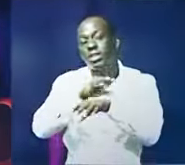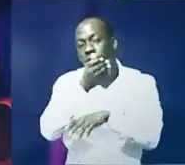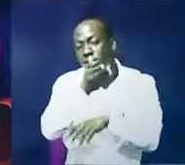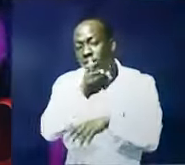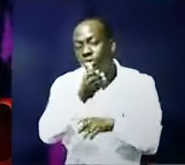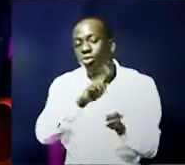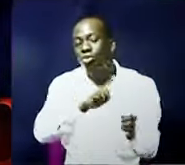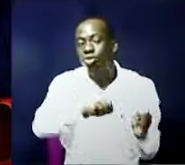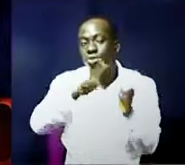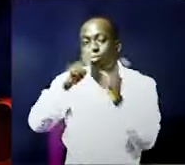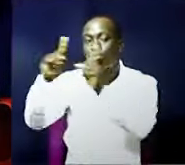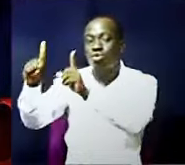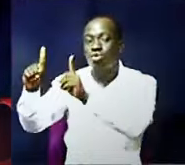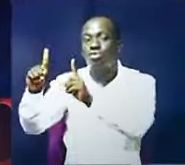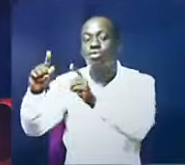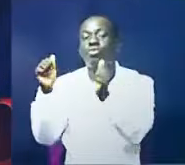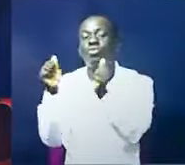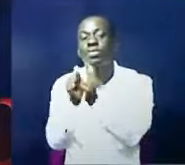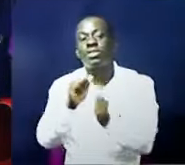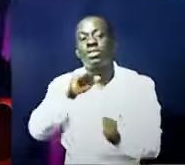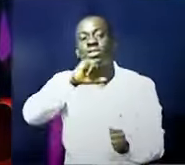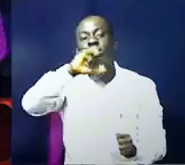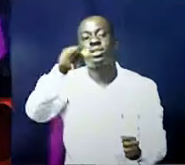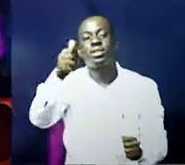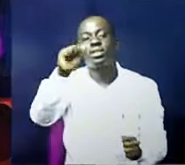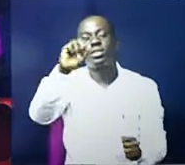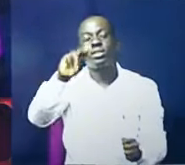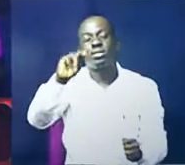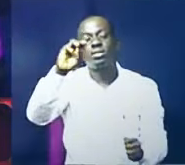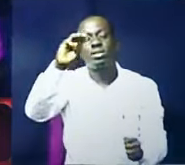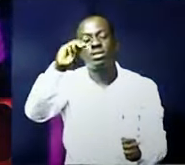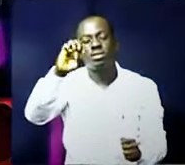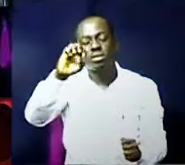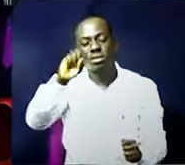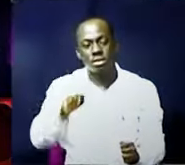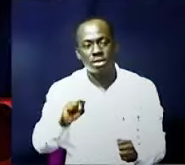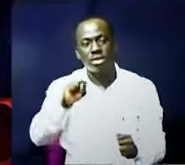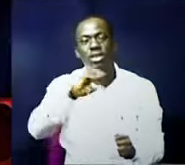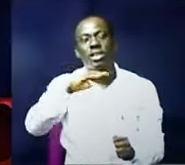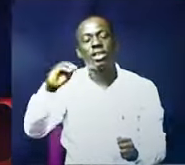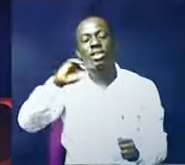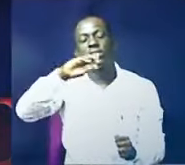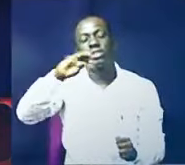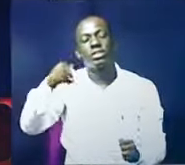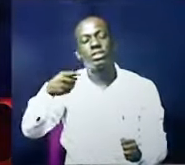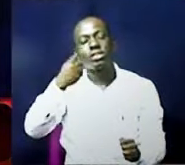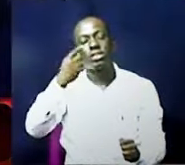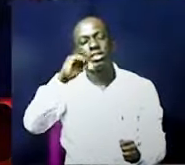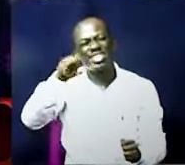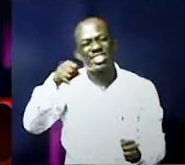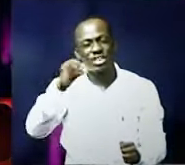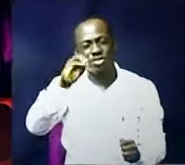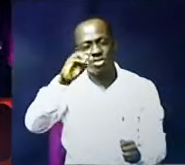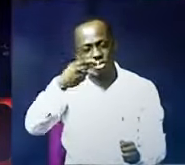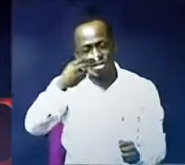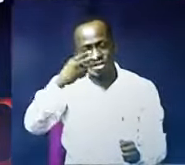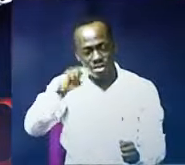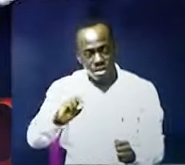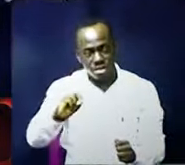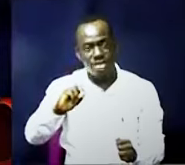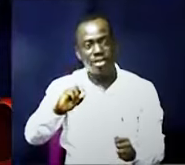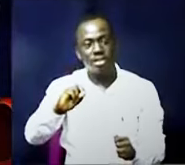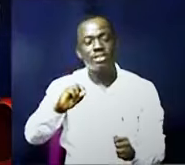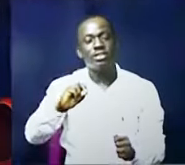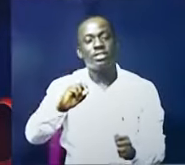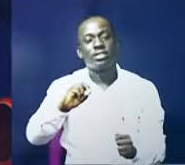they went with James and John to the home of Simon and Andrews. Now free shada in the mono. In Tamara,